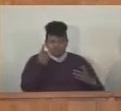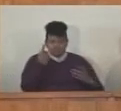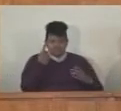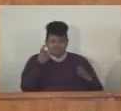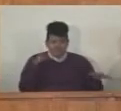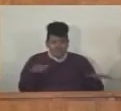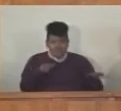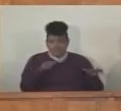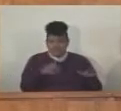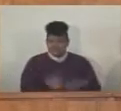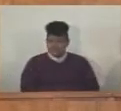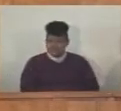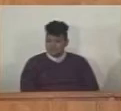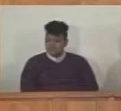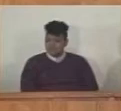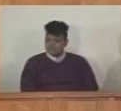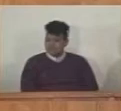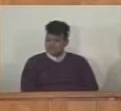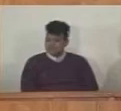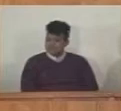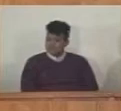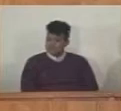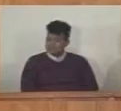corrective measures.